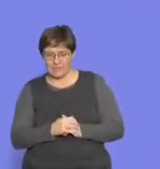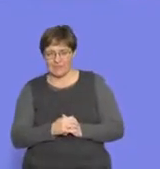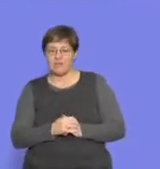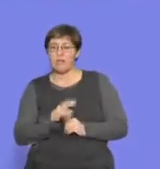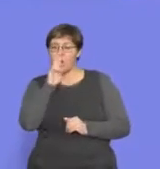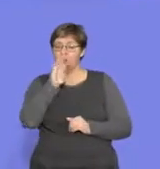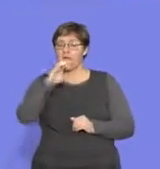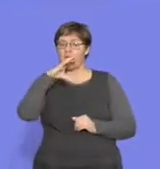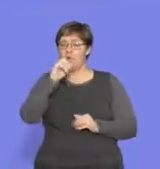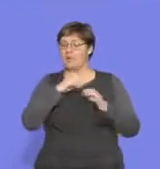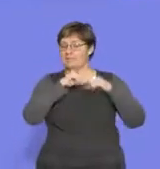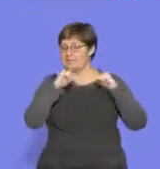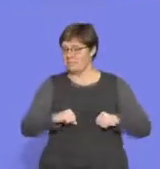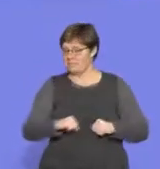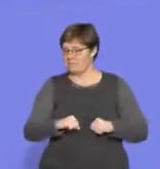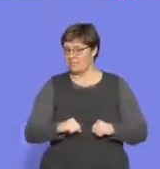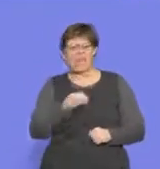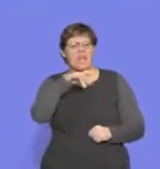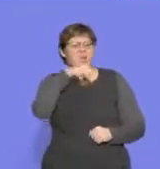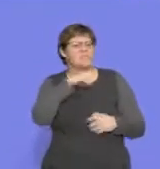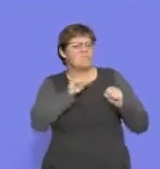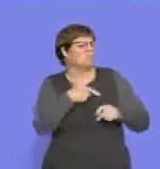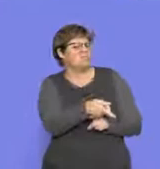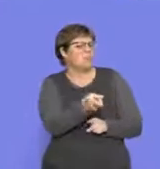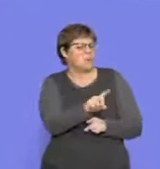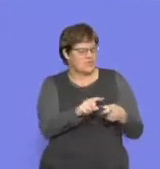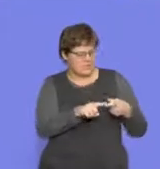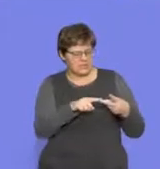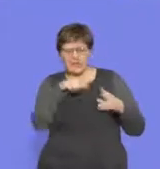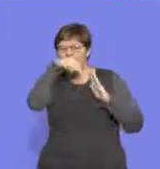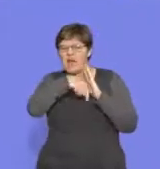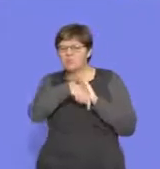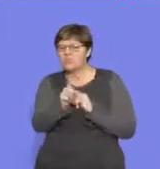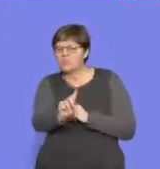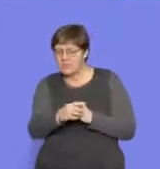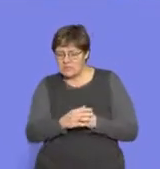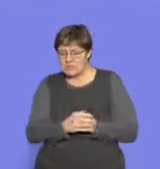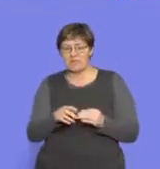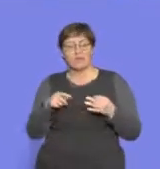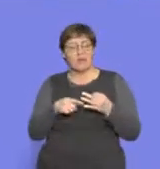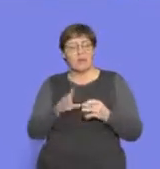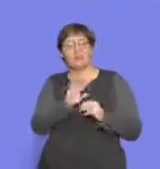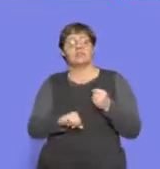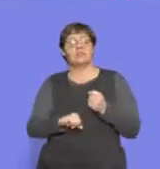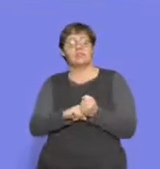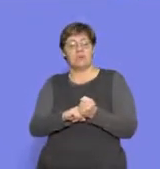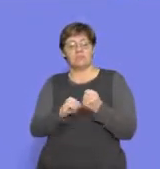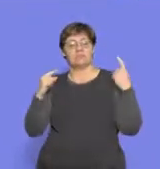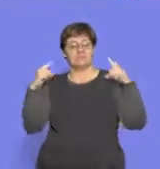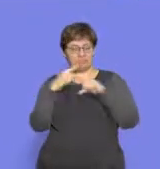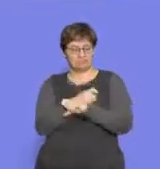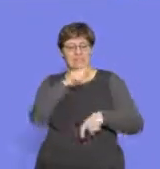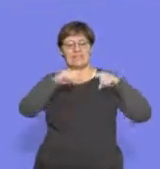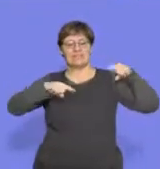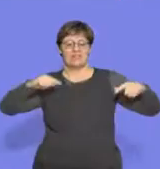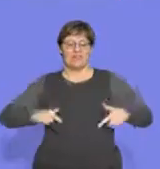look at the ecosystems and unpack what is an ecosystem, what are the components of an ecosystem, and how that supports the complexities of